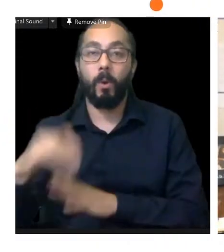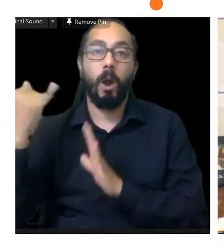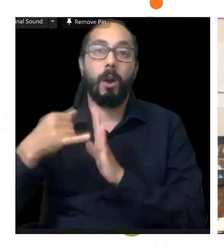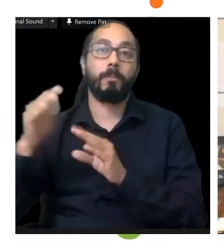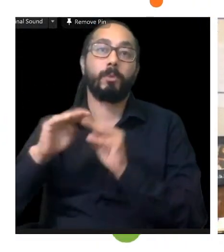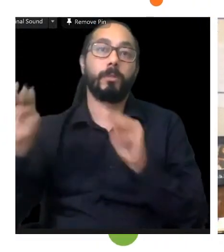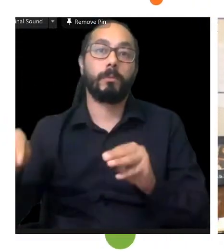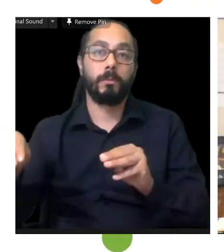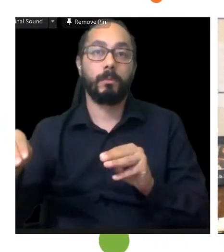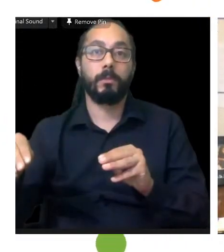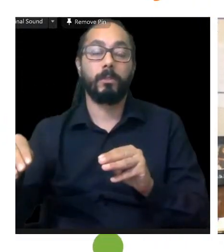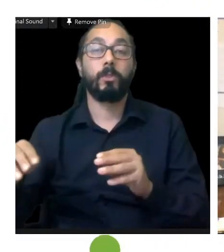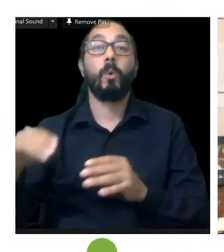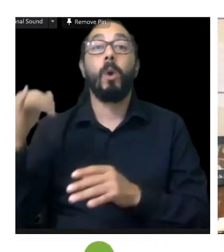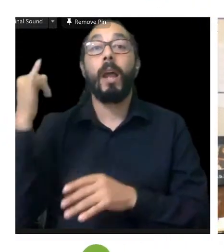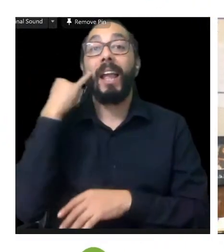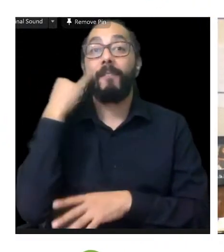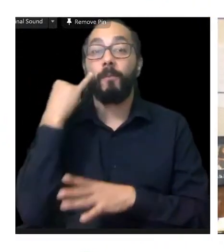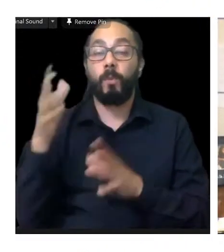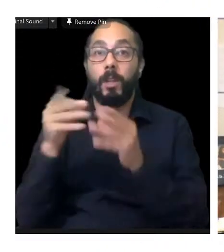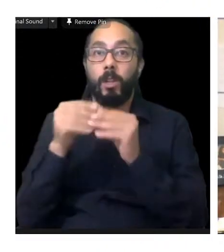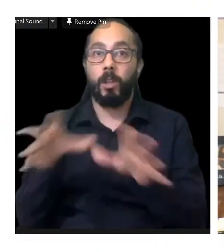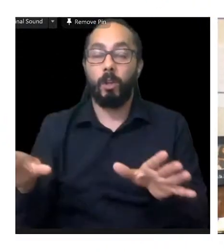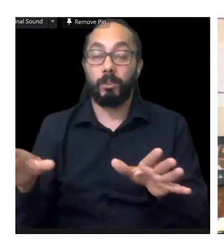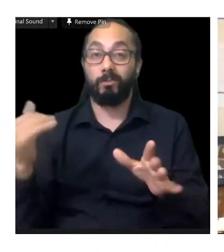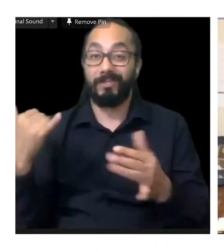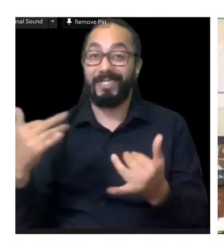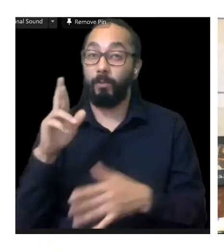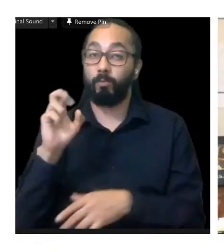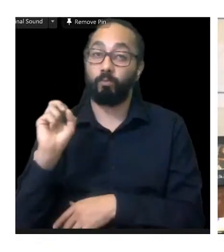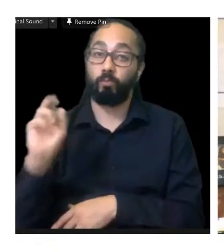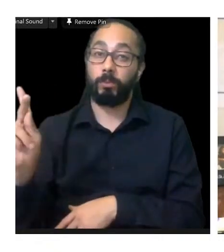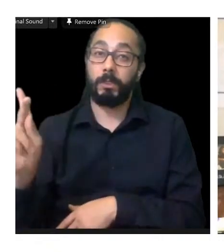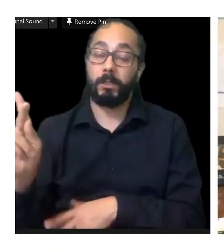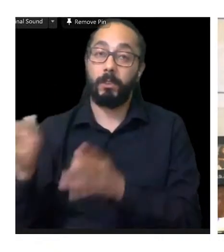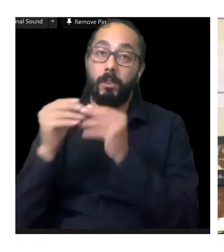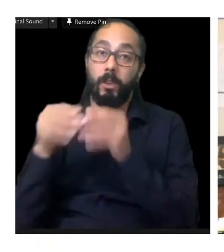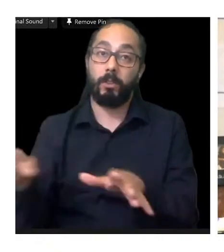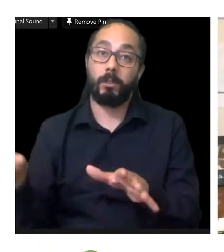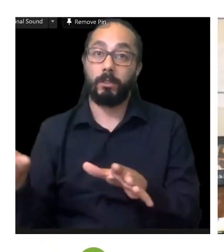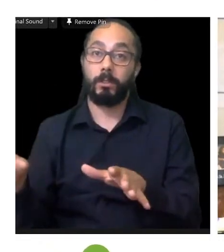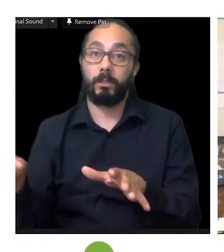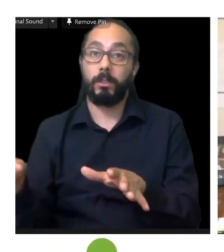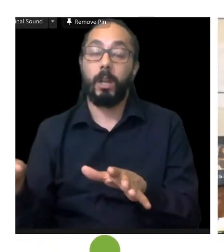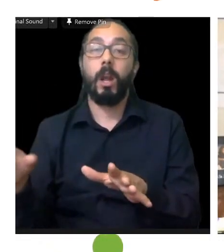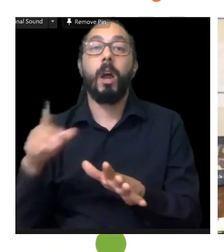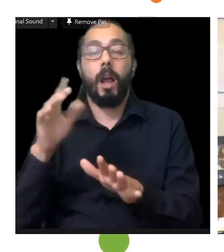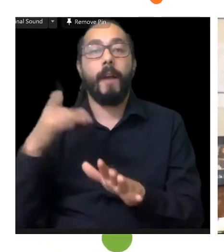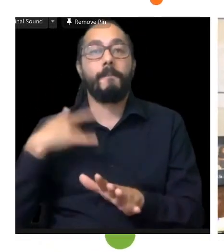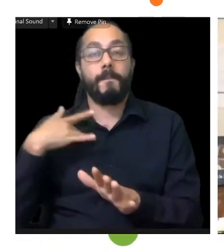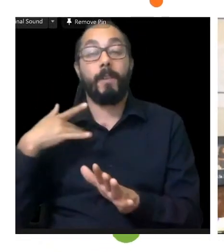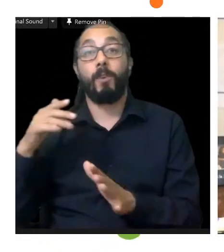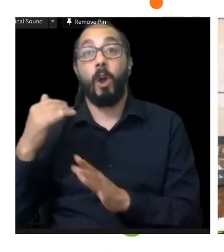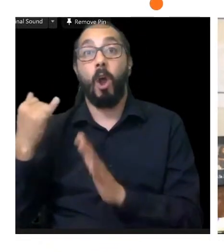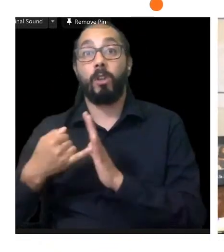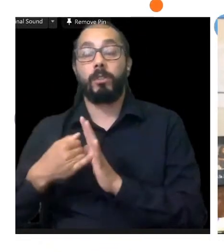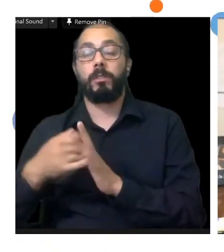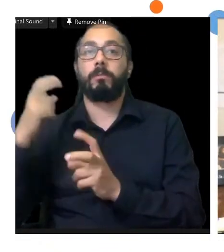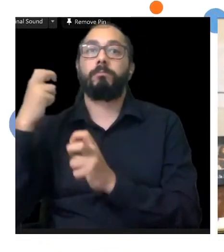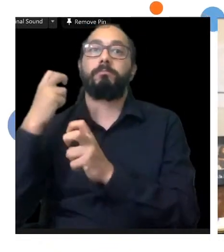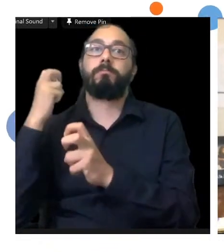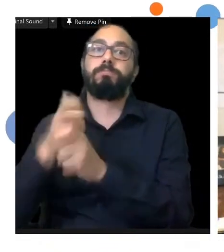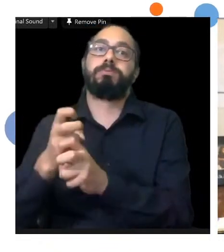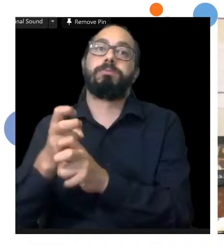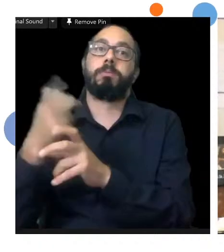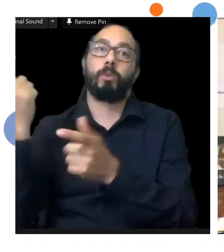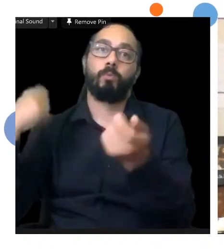these institutions, which I think are at risk of loss right now, I think they're a lot harder to replace. And I think that we will see longer and more